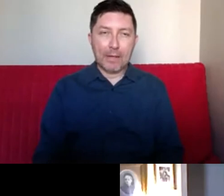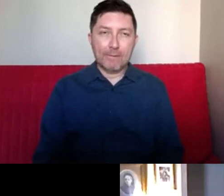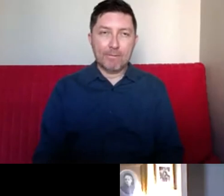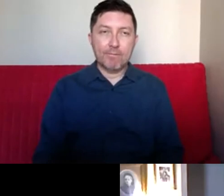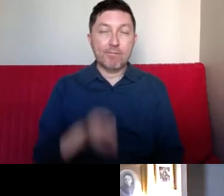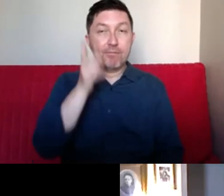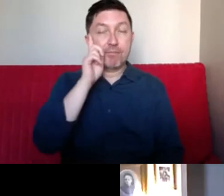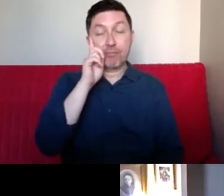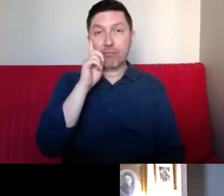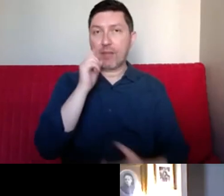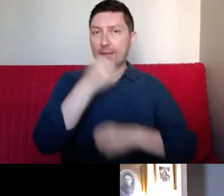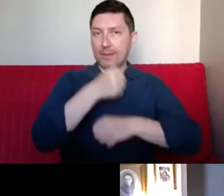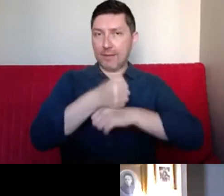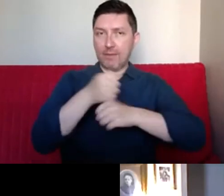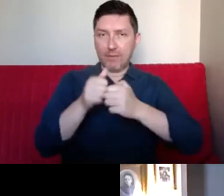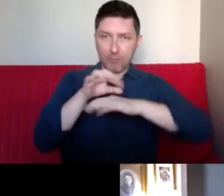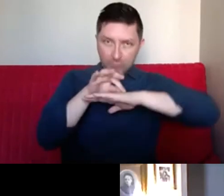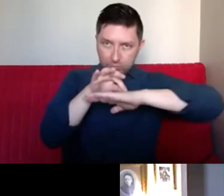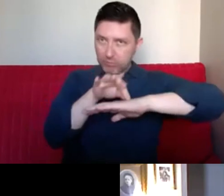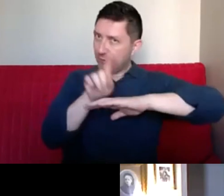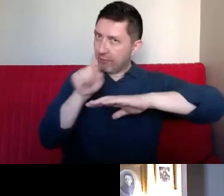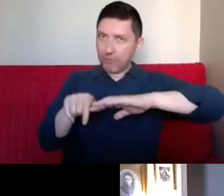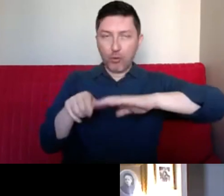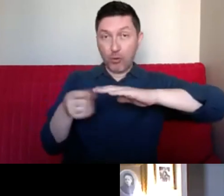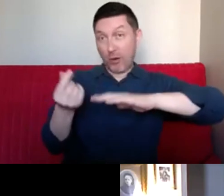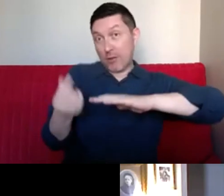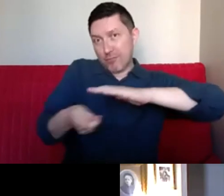And last thing, as you talked about training, in